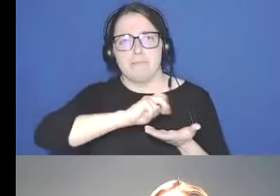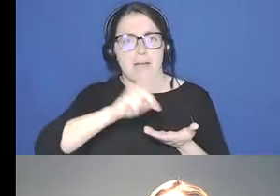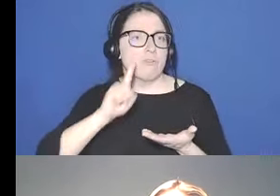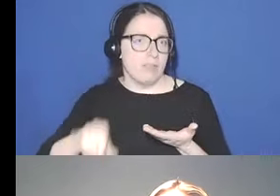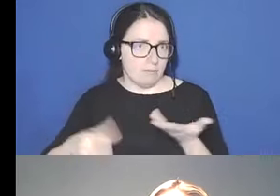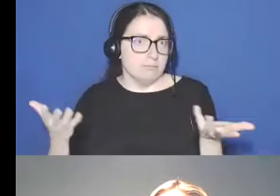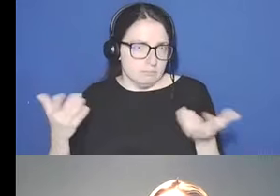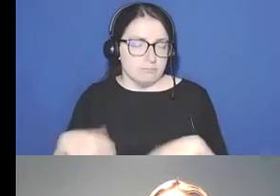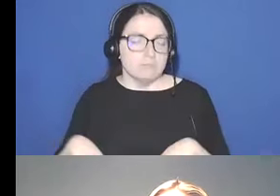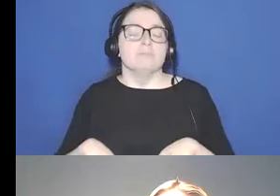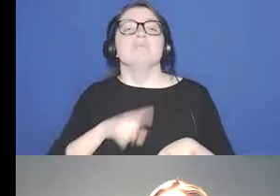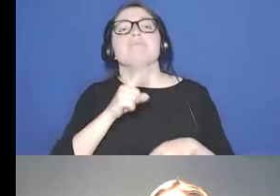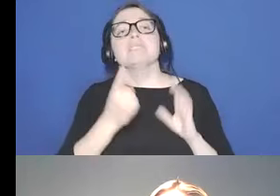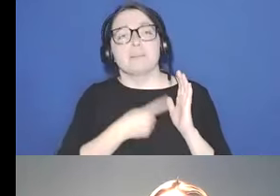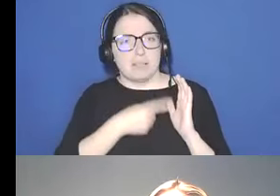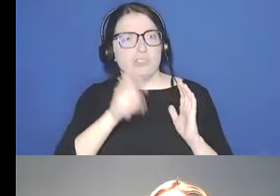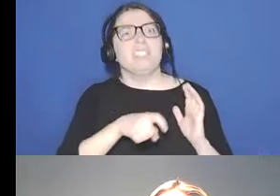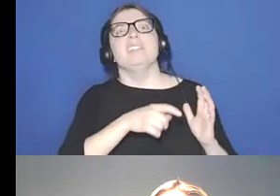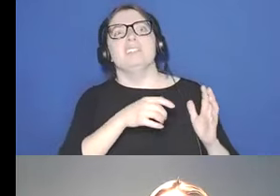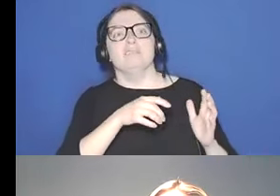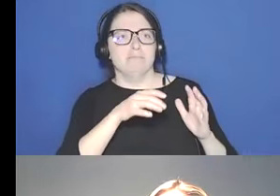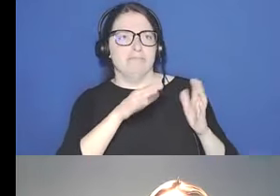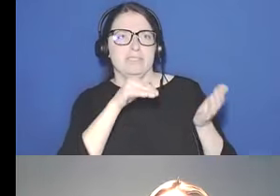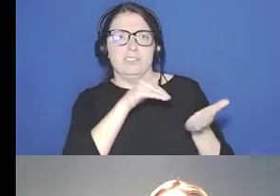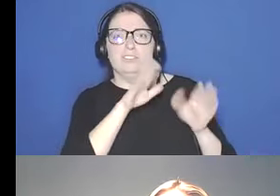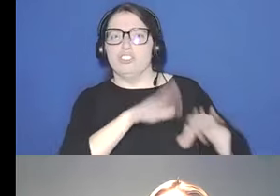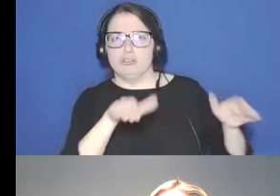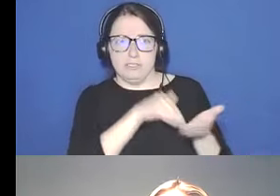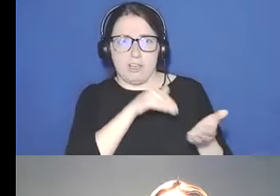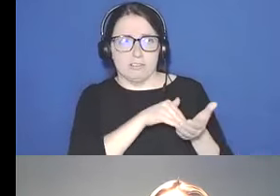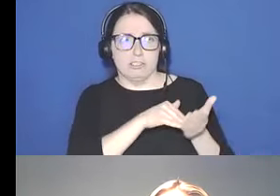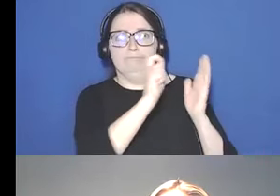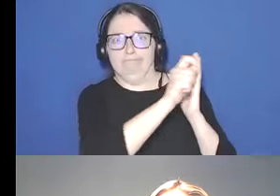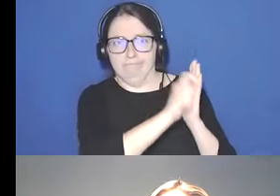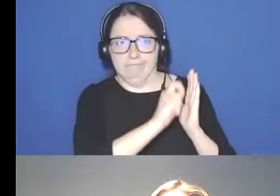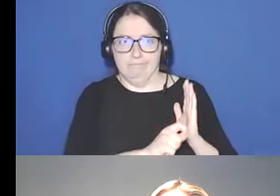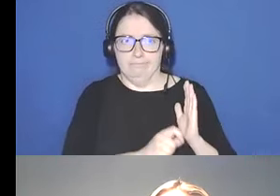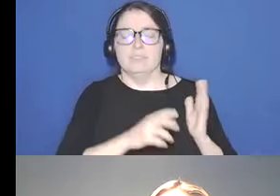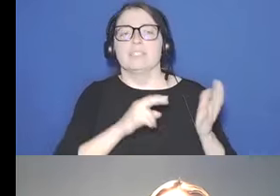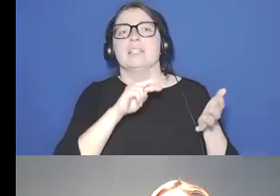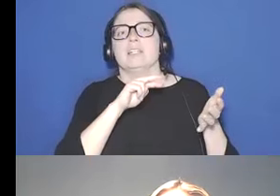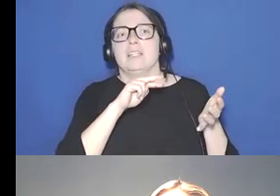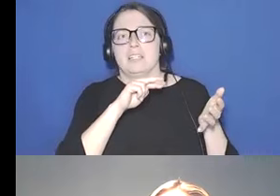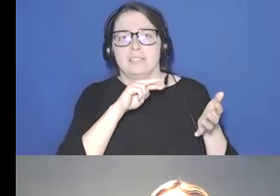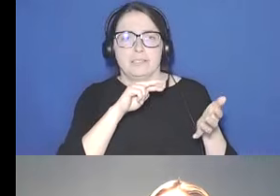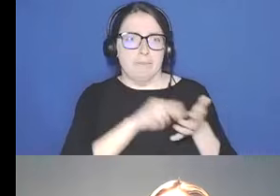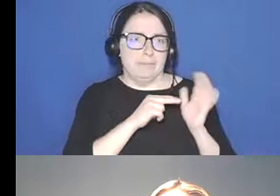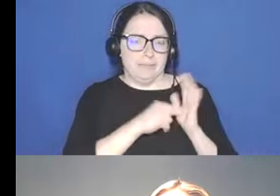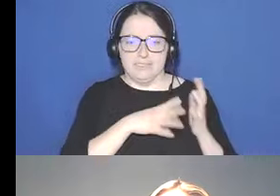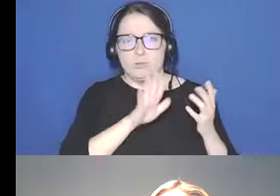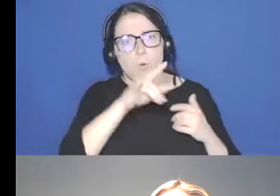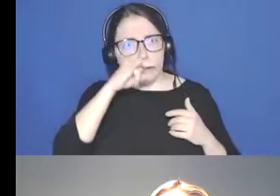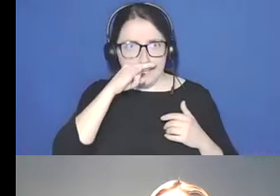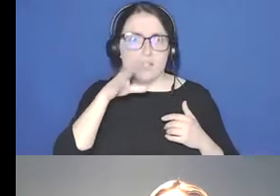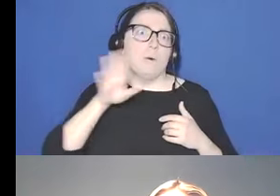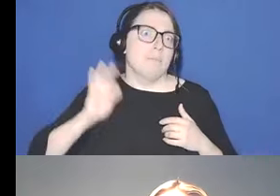pediatrician supporting that your child would benefit by having the class, the equipment based on their